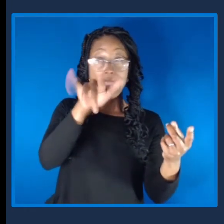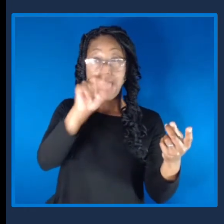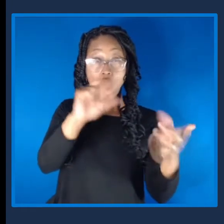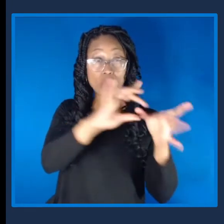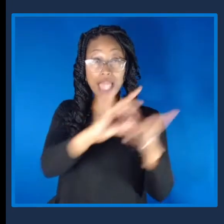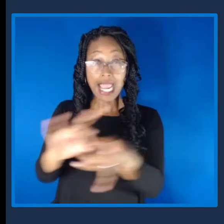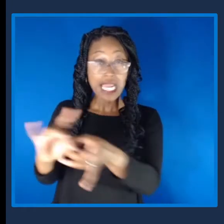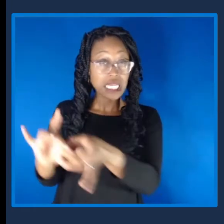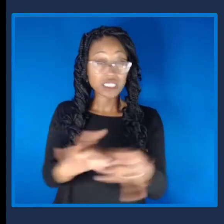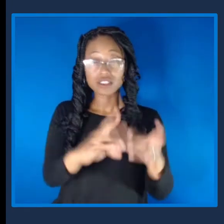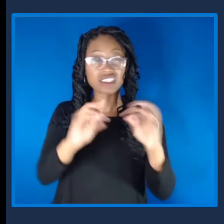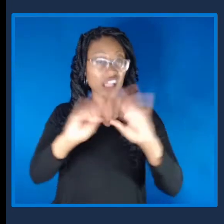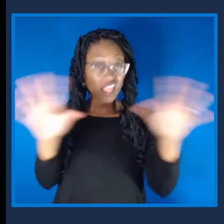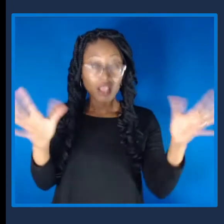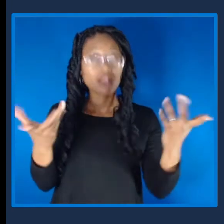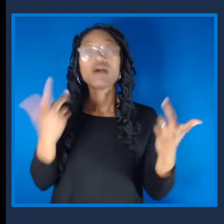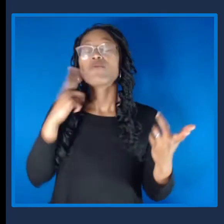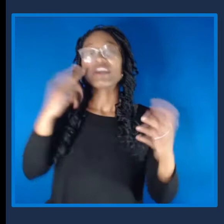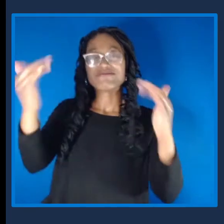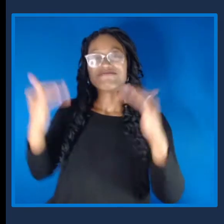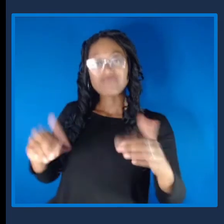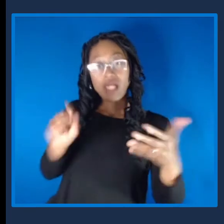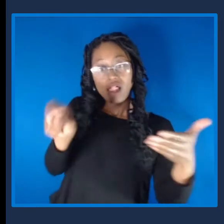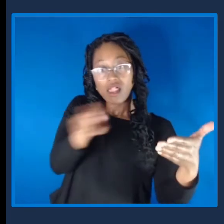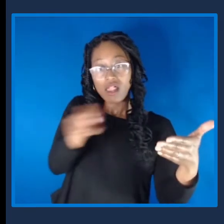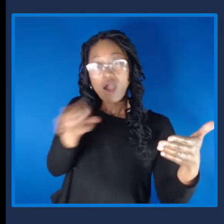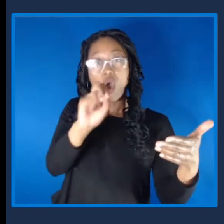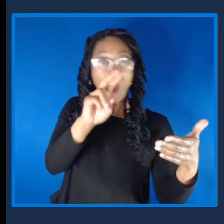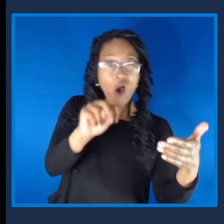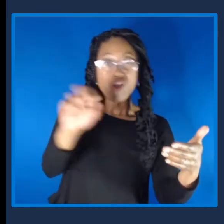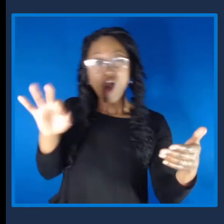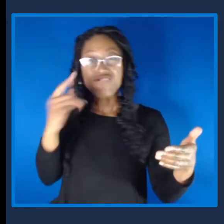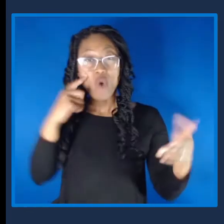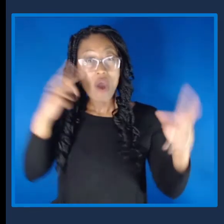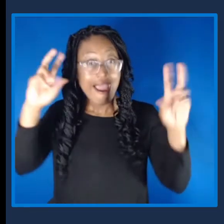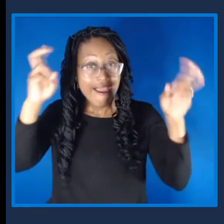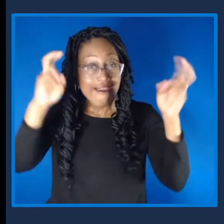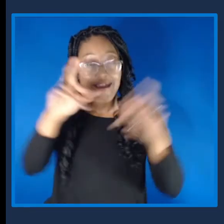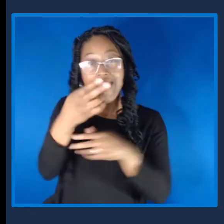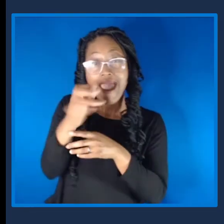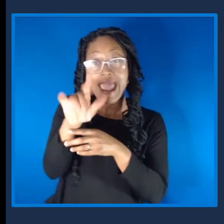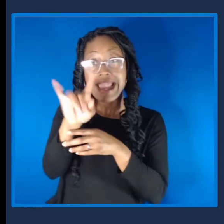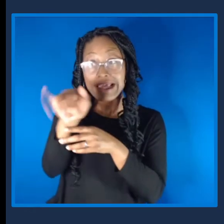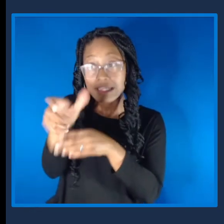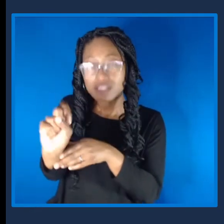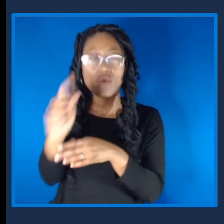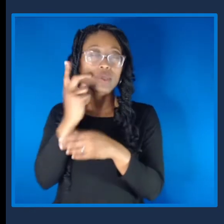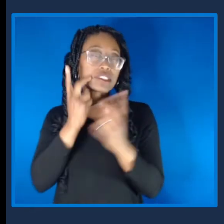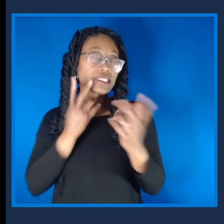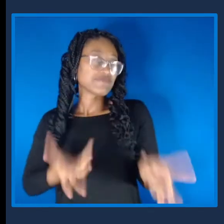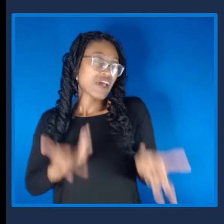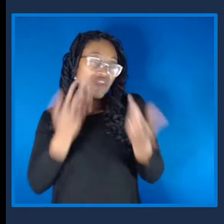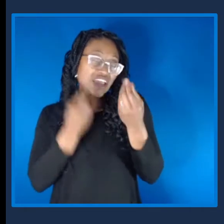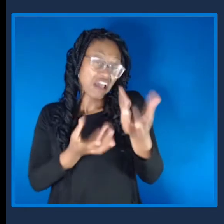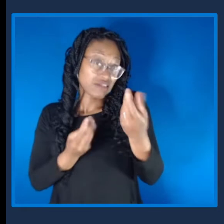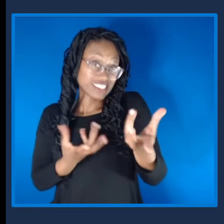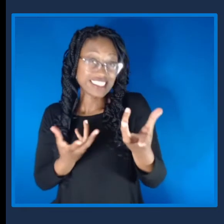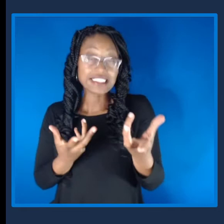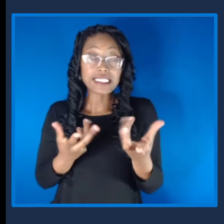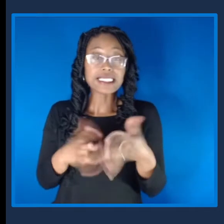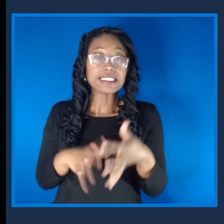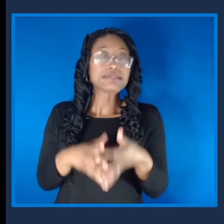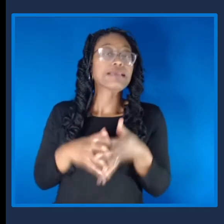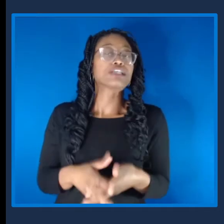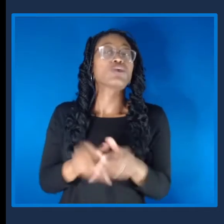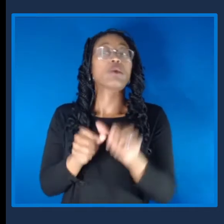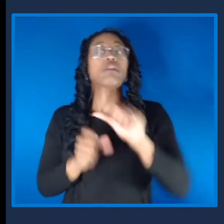for headings. So again, it's a toggle. I can turn that on and see where my headings are, and is content nested with one another? Is